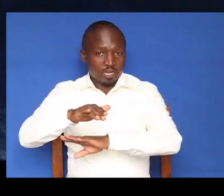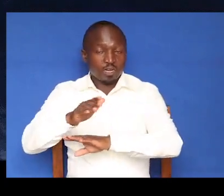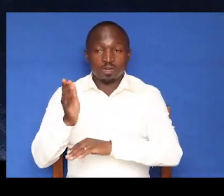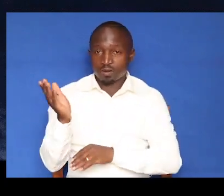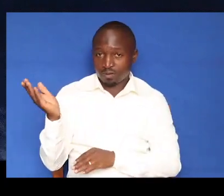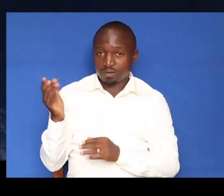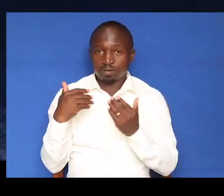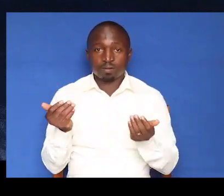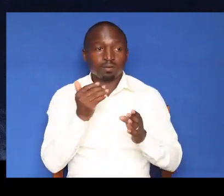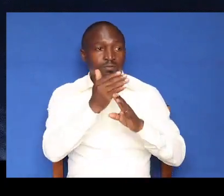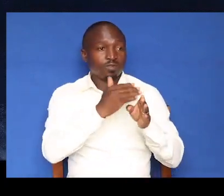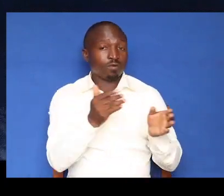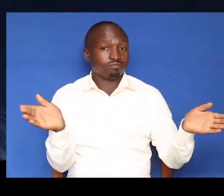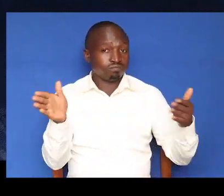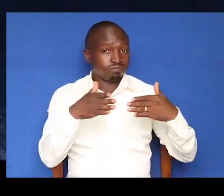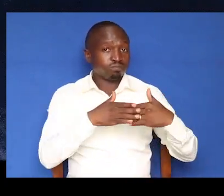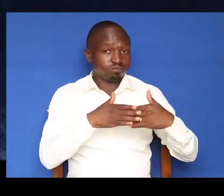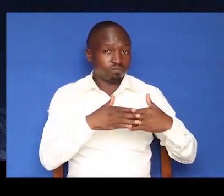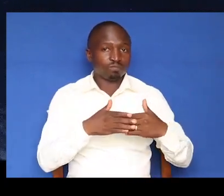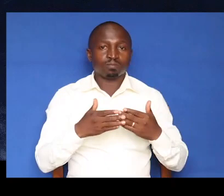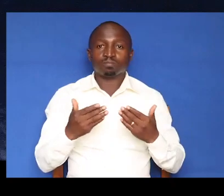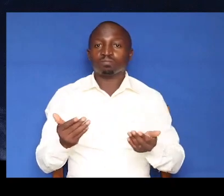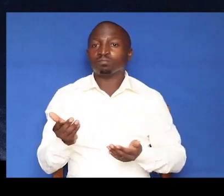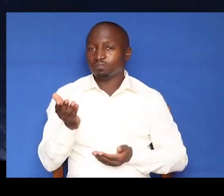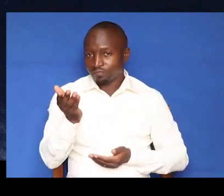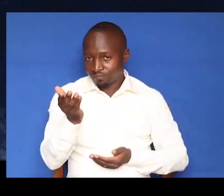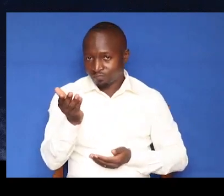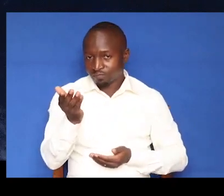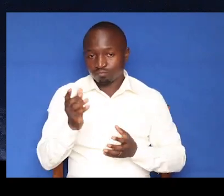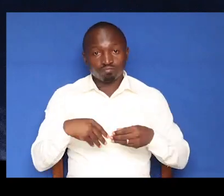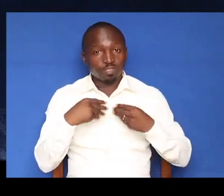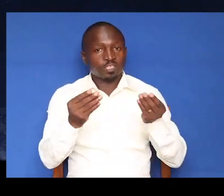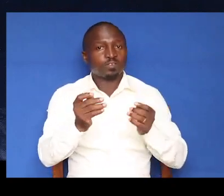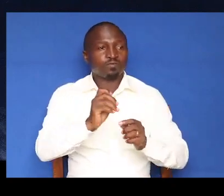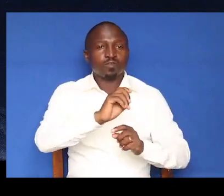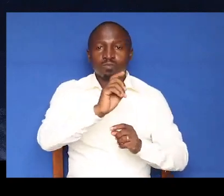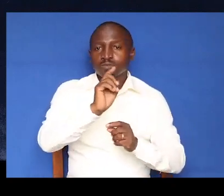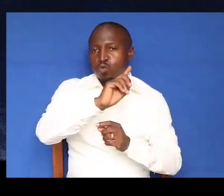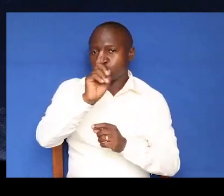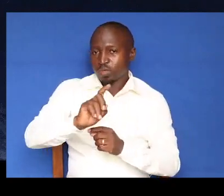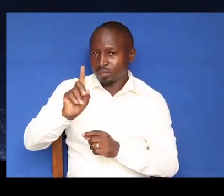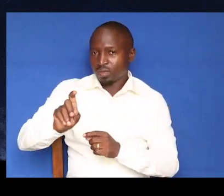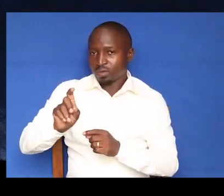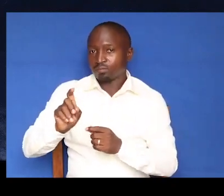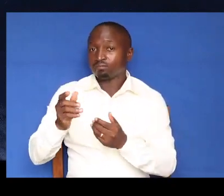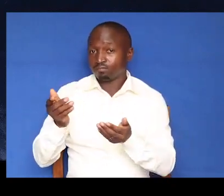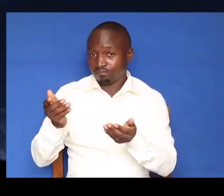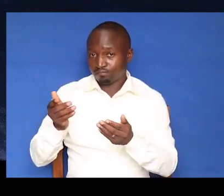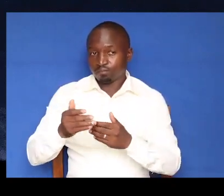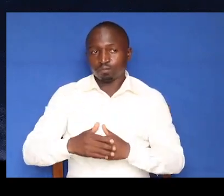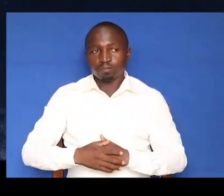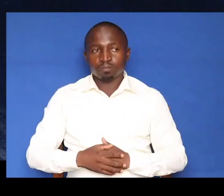and sea. Now, before we close the class, I would like to leave with you some questions to